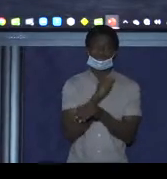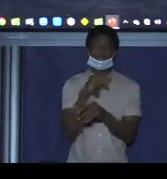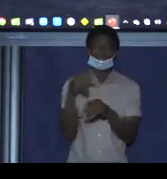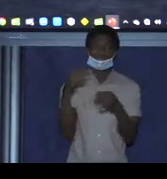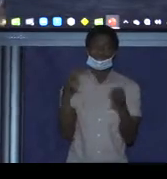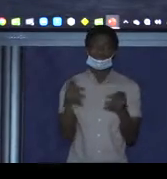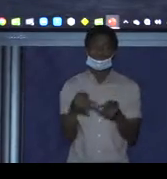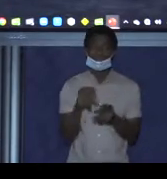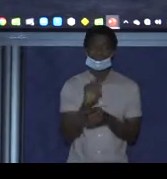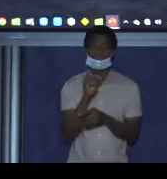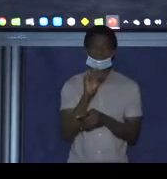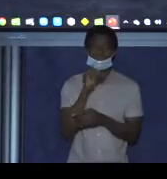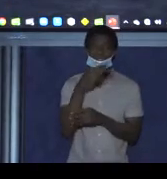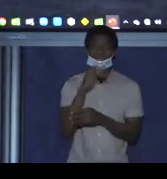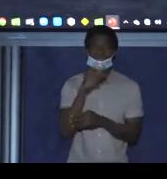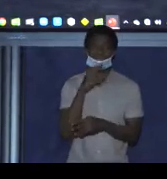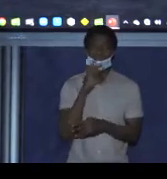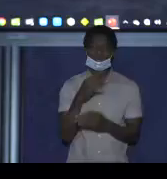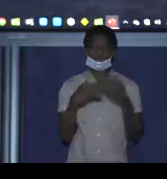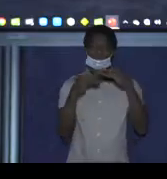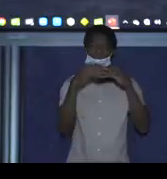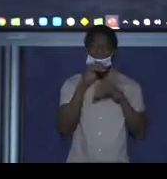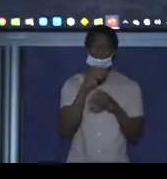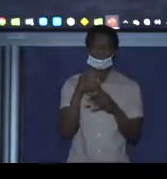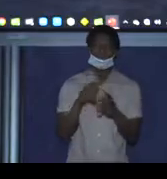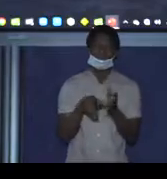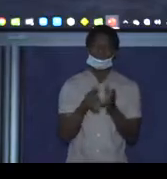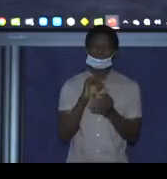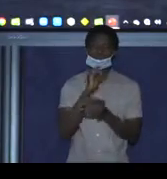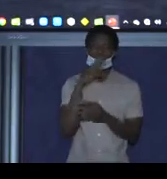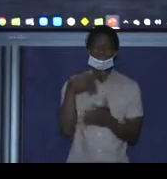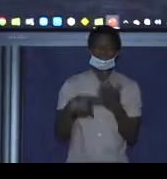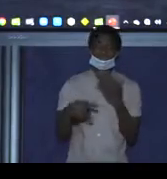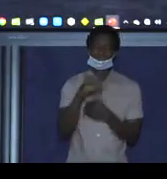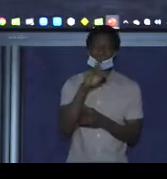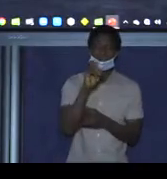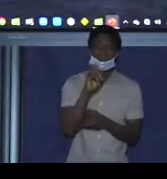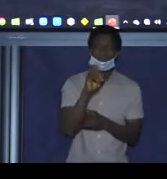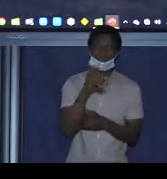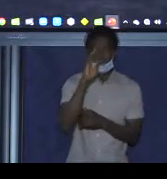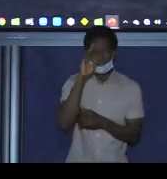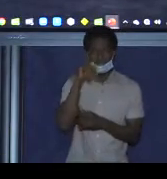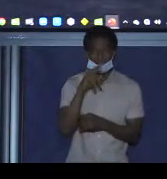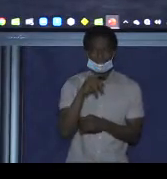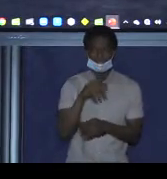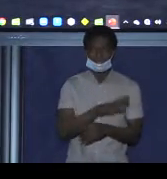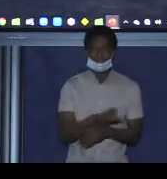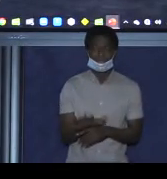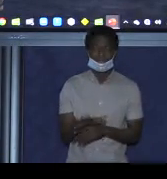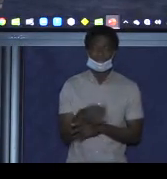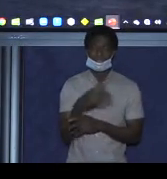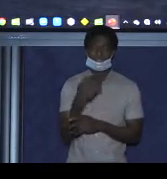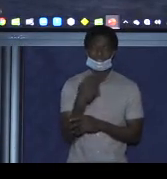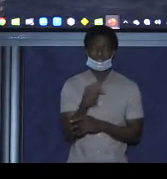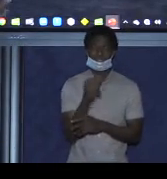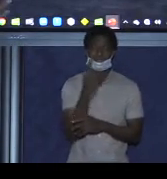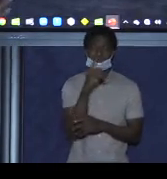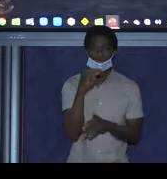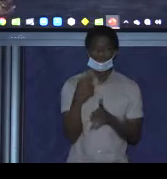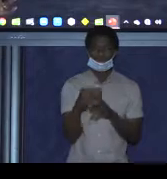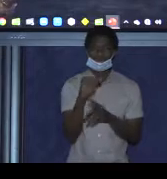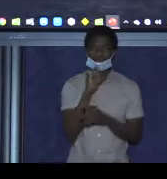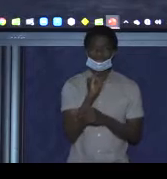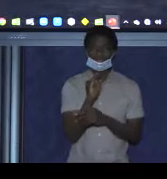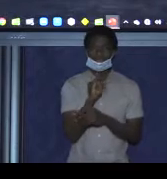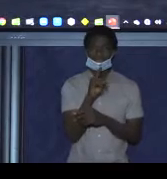a place where ships are built or repaired is what? Brilliant children. The